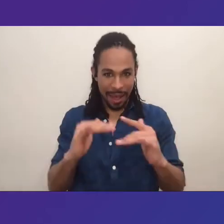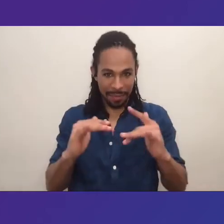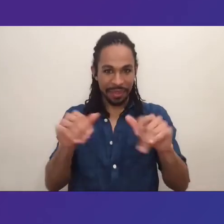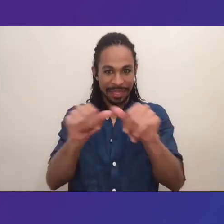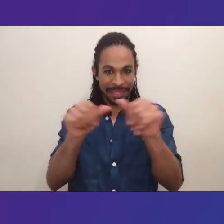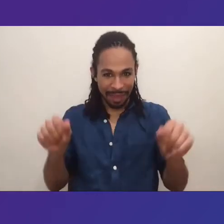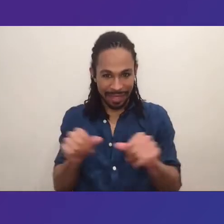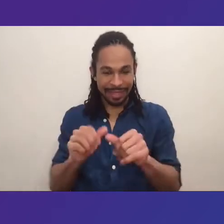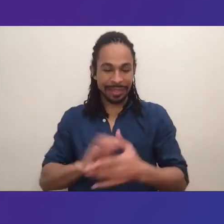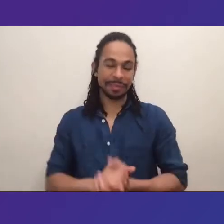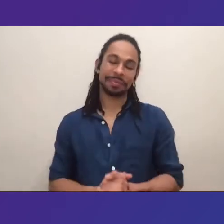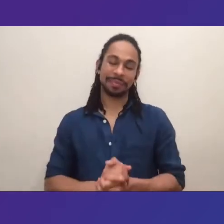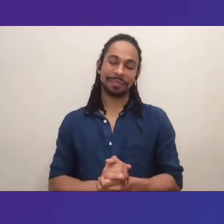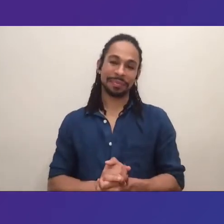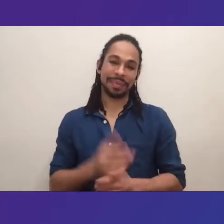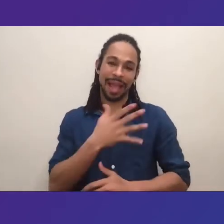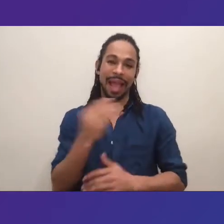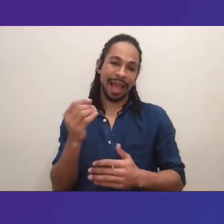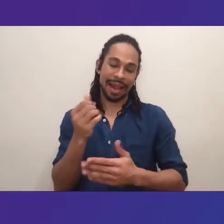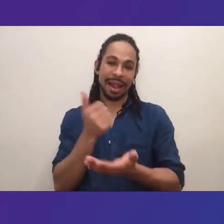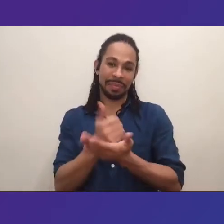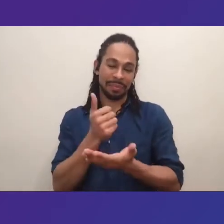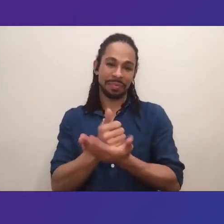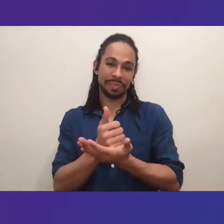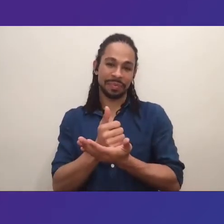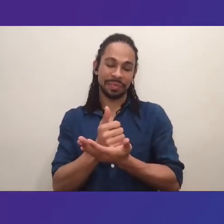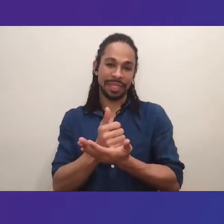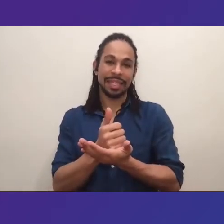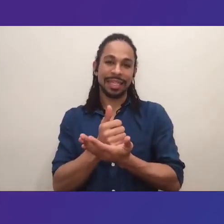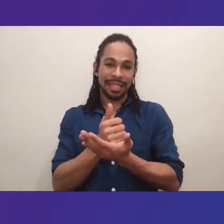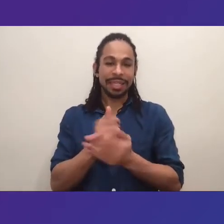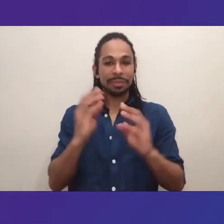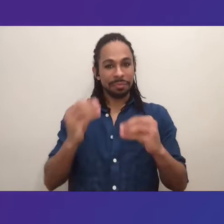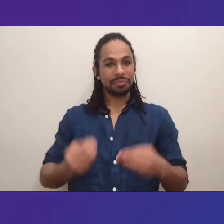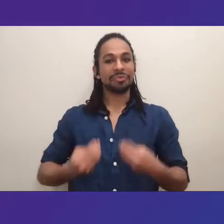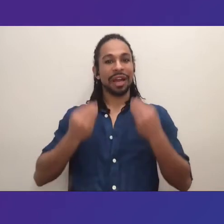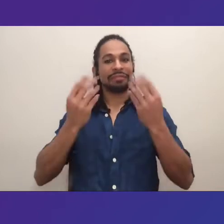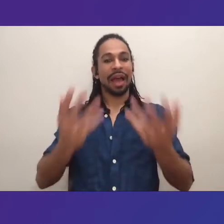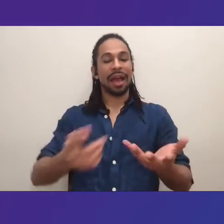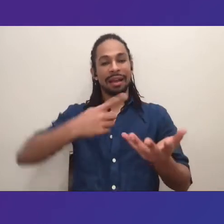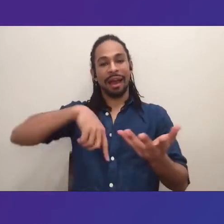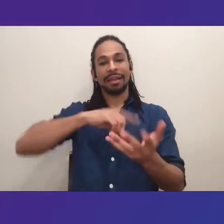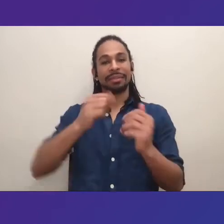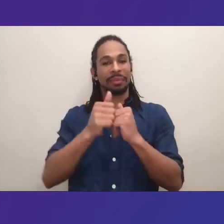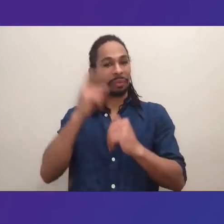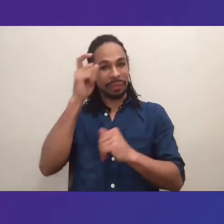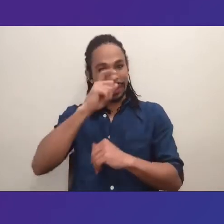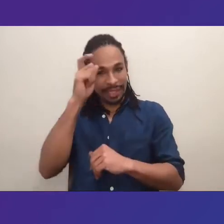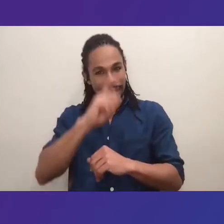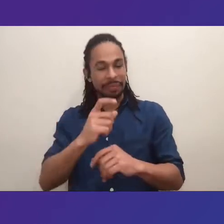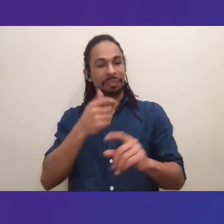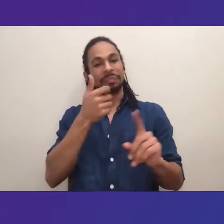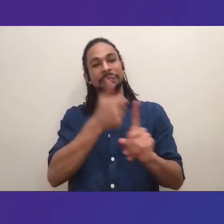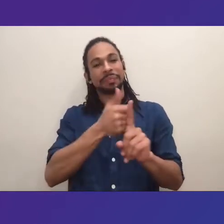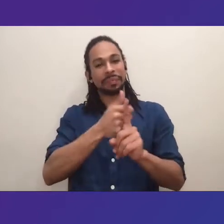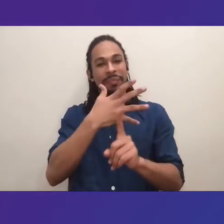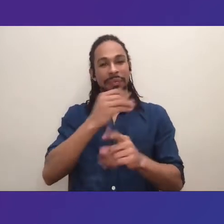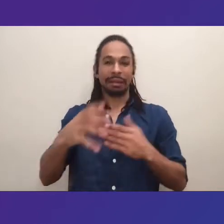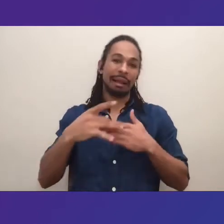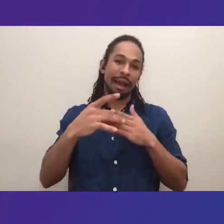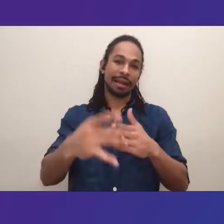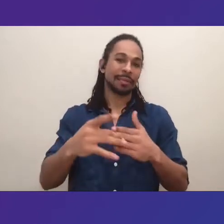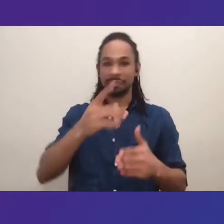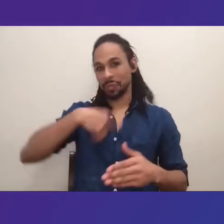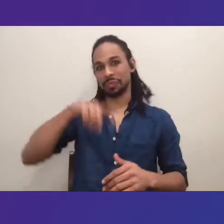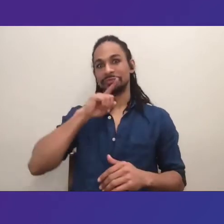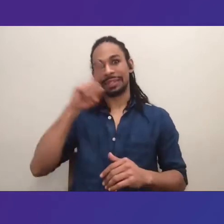space and help to provide us with their own wisdom and guidance that we really need right now, when